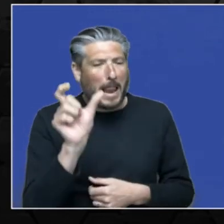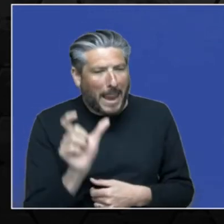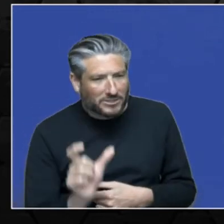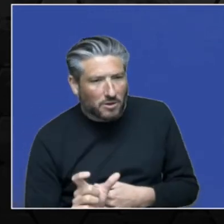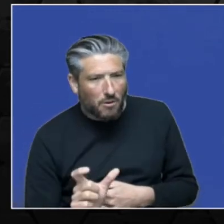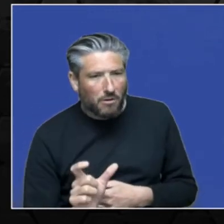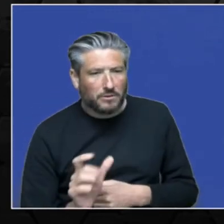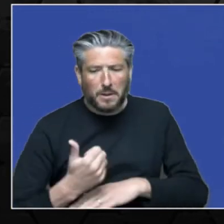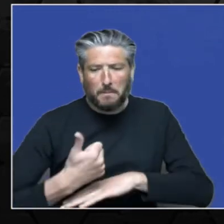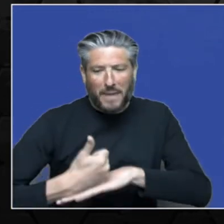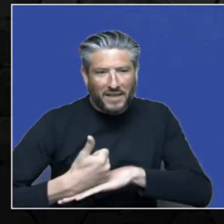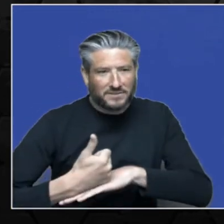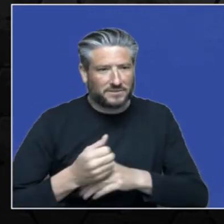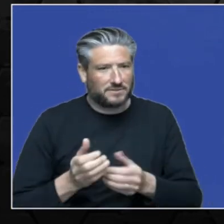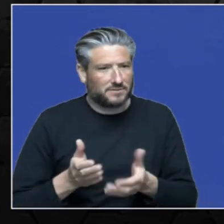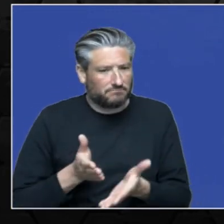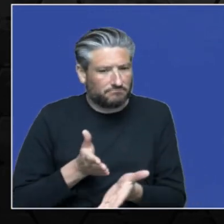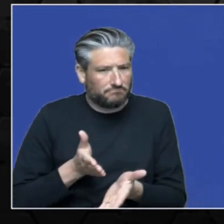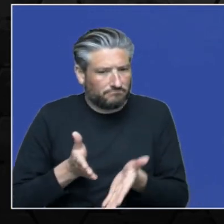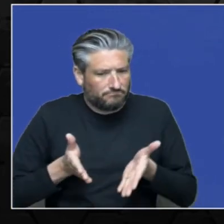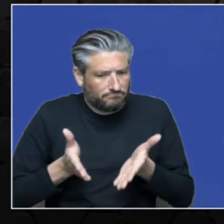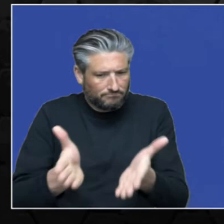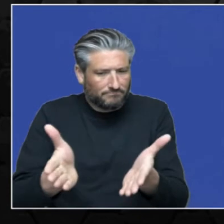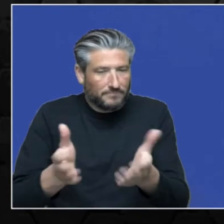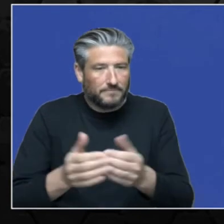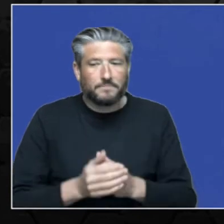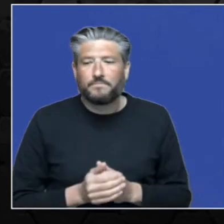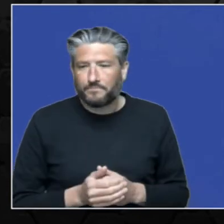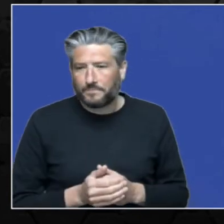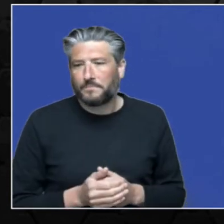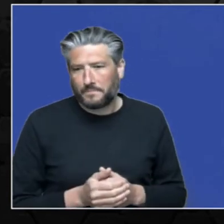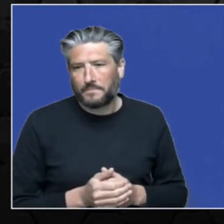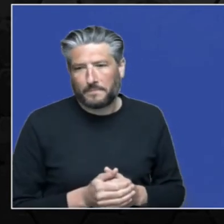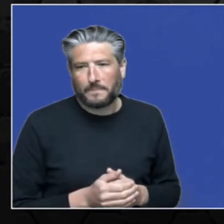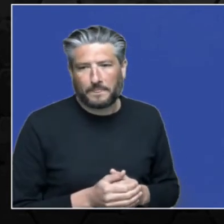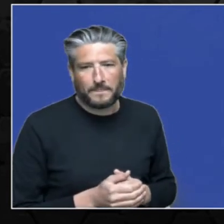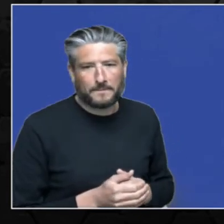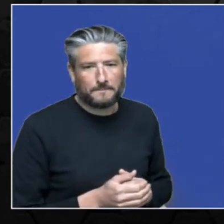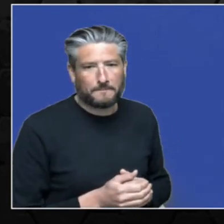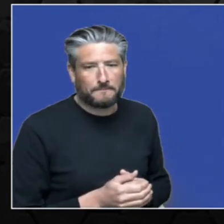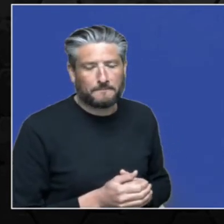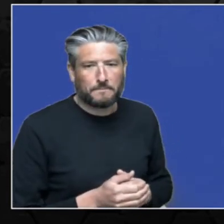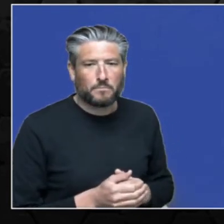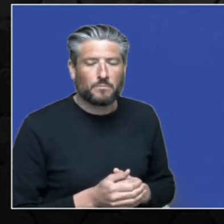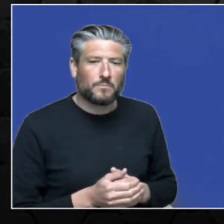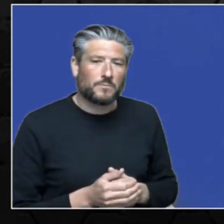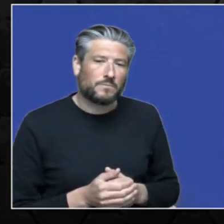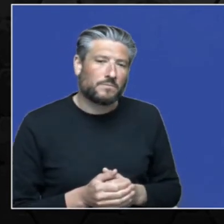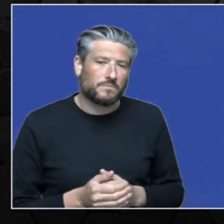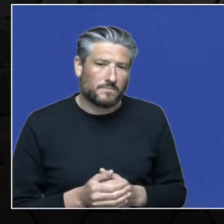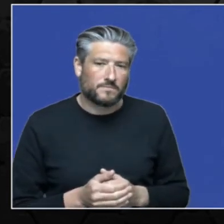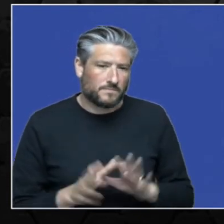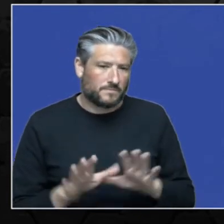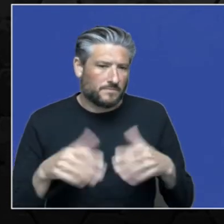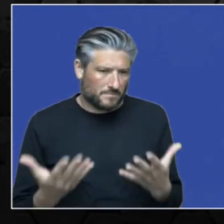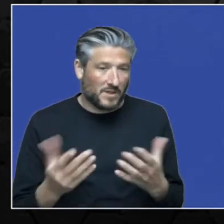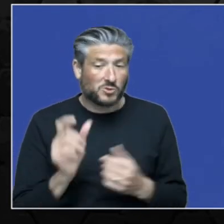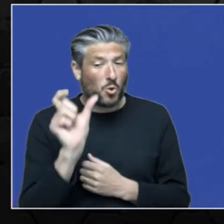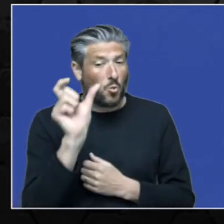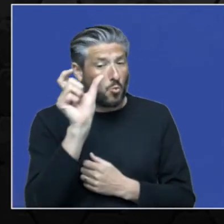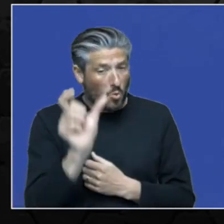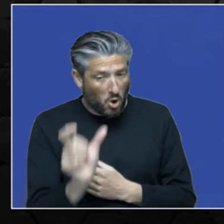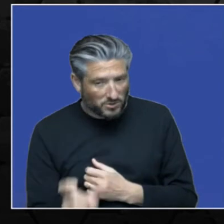technique would be it basically what it does, it compares the adjectives.